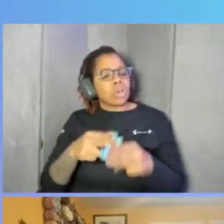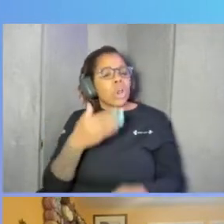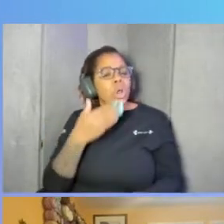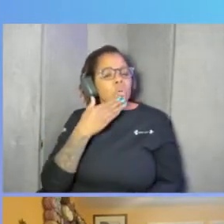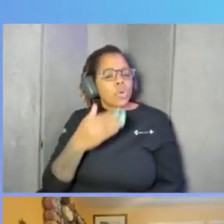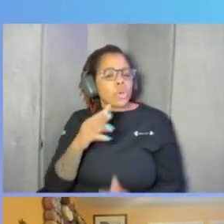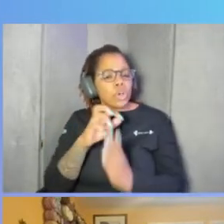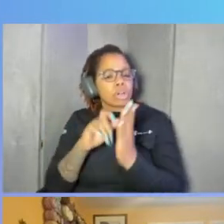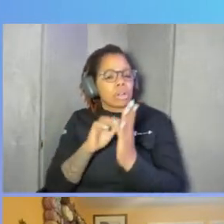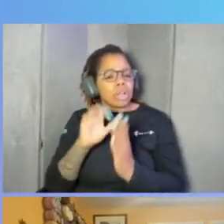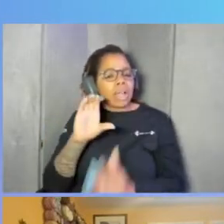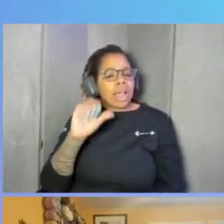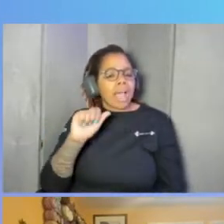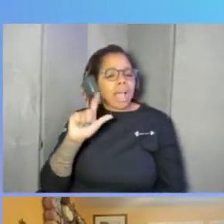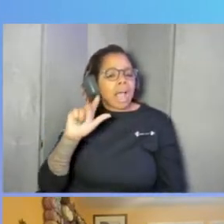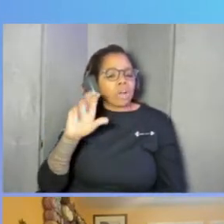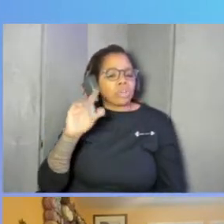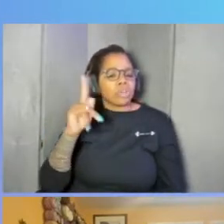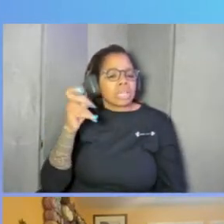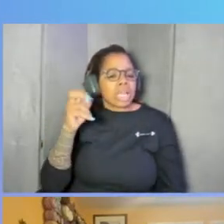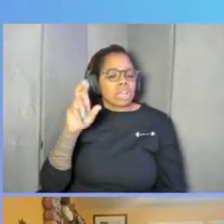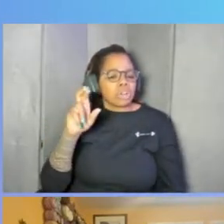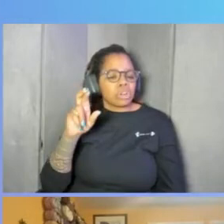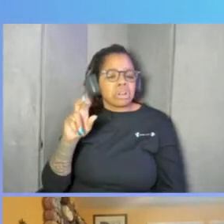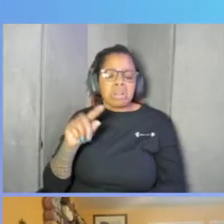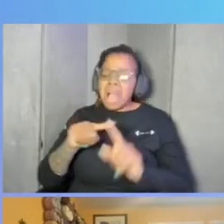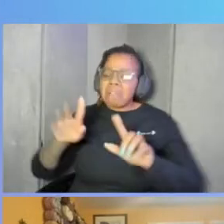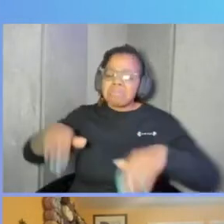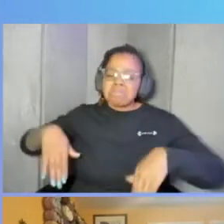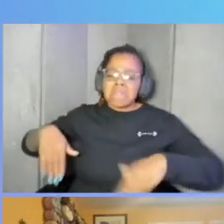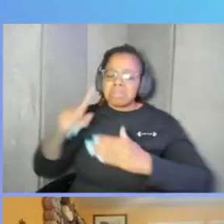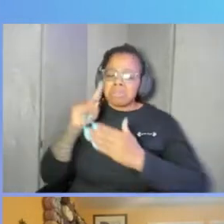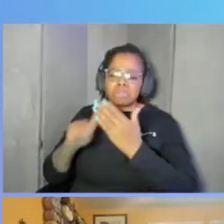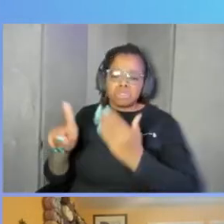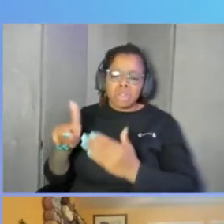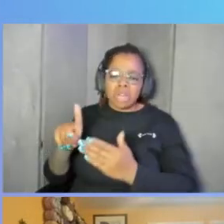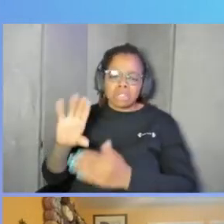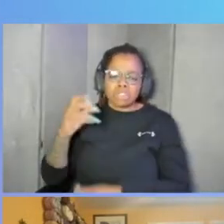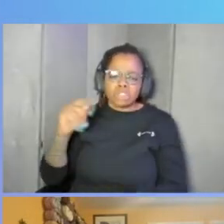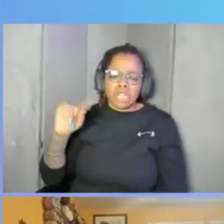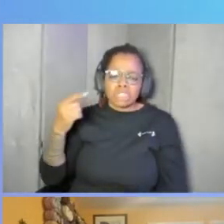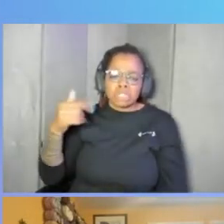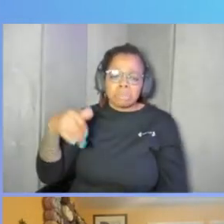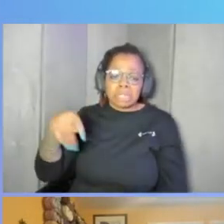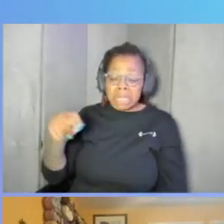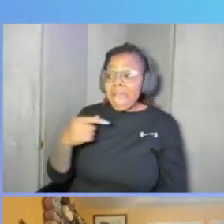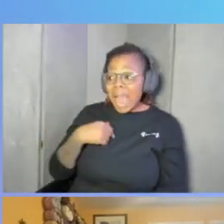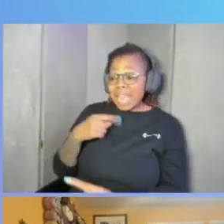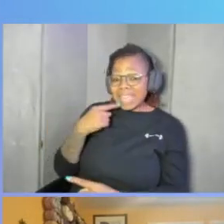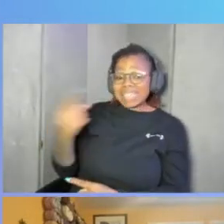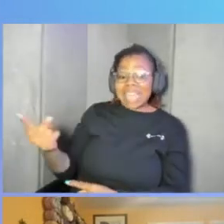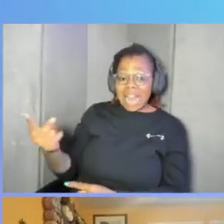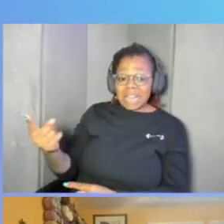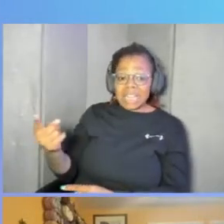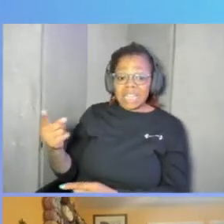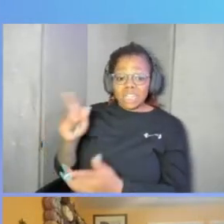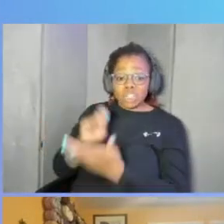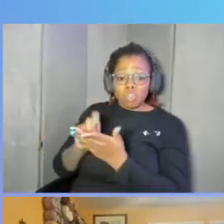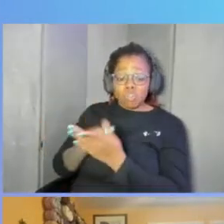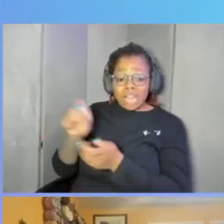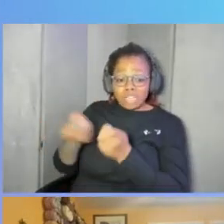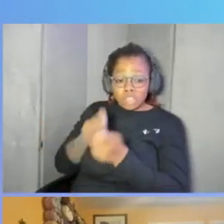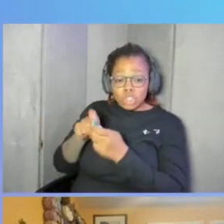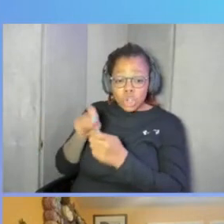can do it. I can say, write this paragraph at an 8th grade level, and it will do it. I don't ask ChatGPT